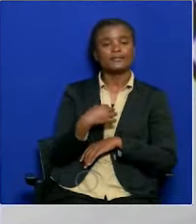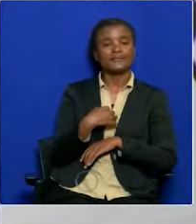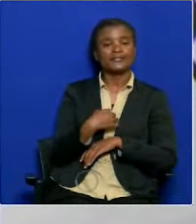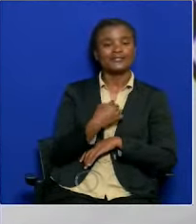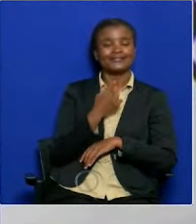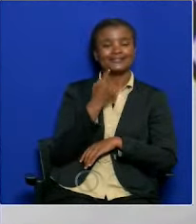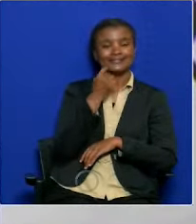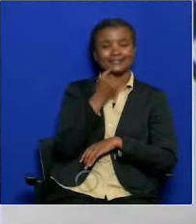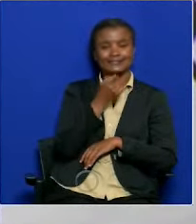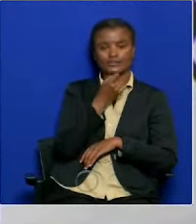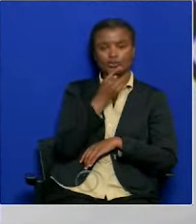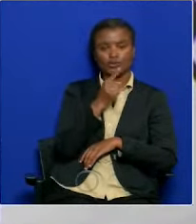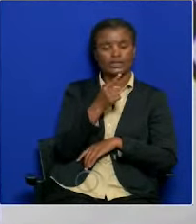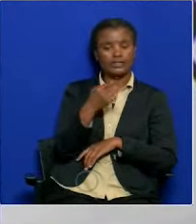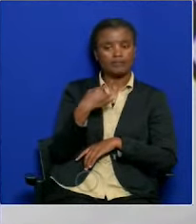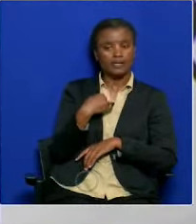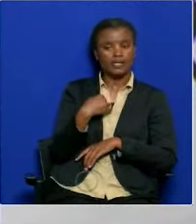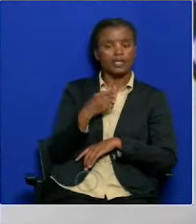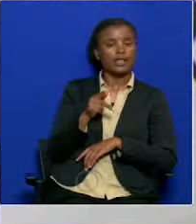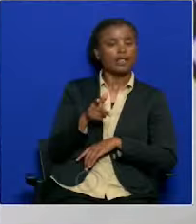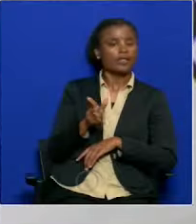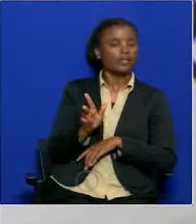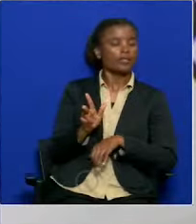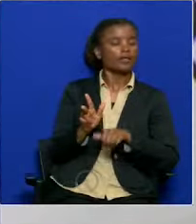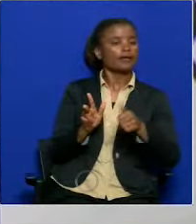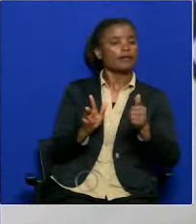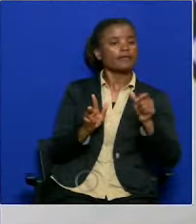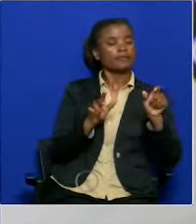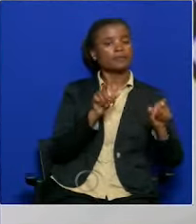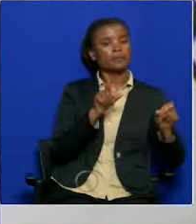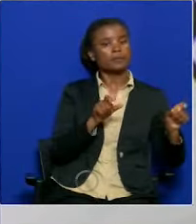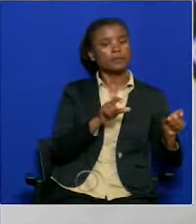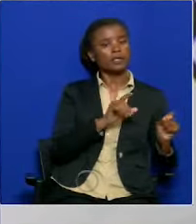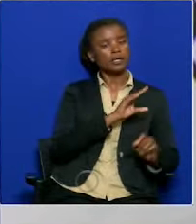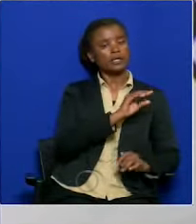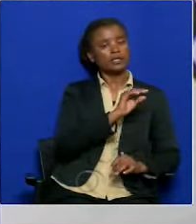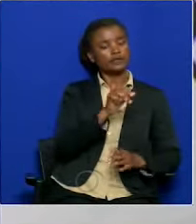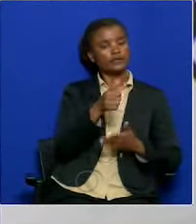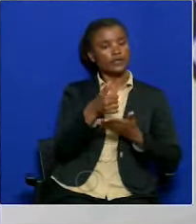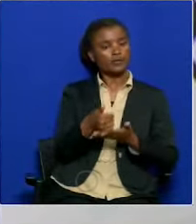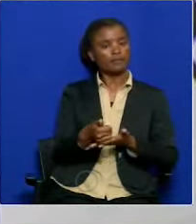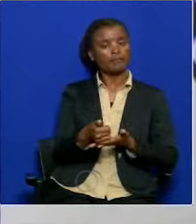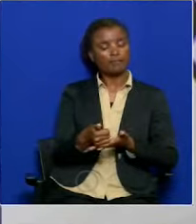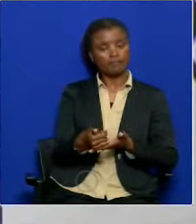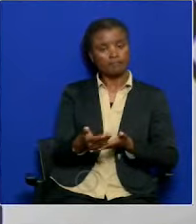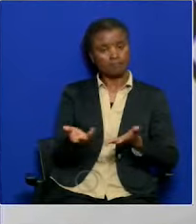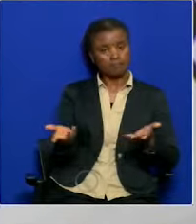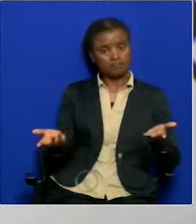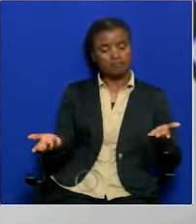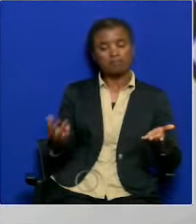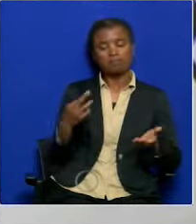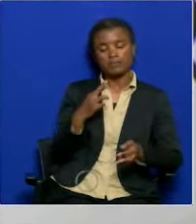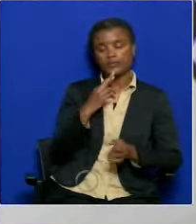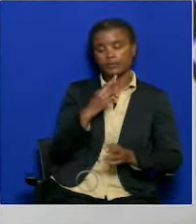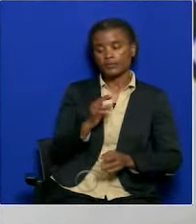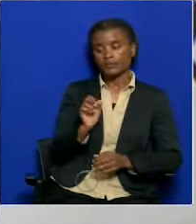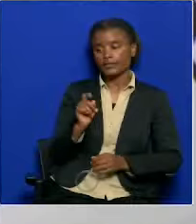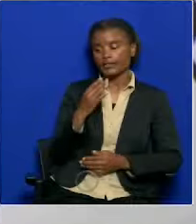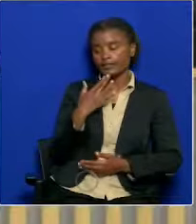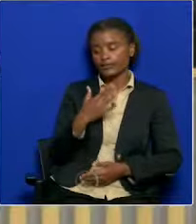people looking for assistance. So that is my response. Okay, thank you. Yes. Before we